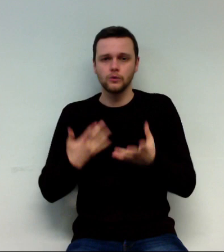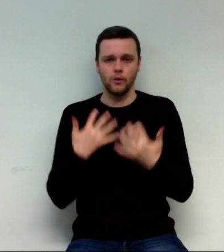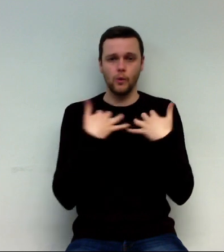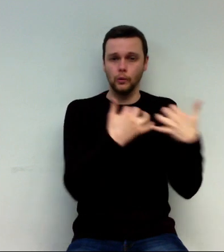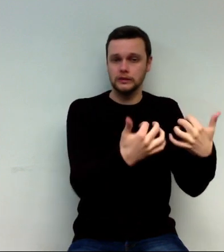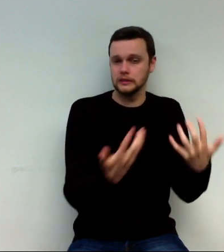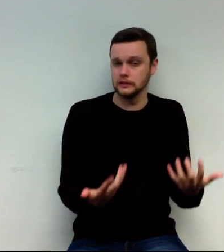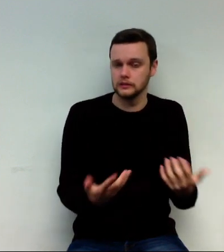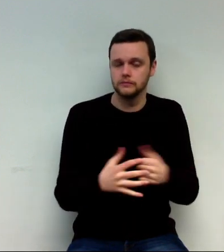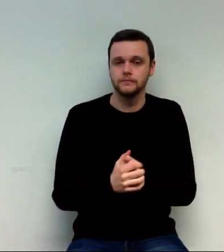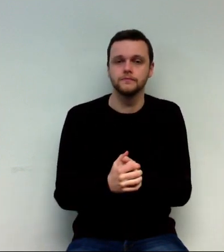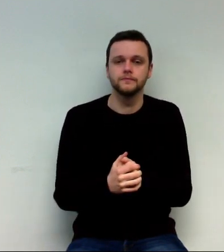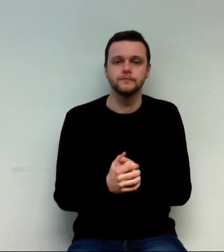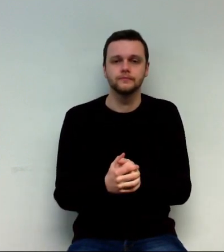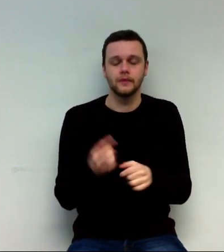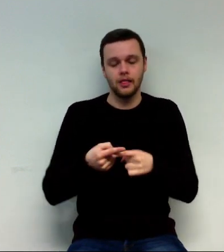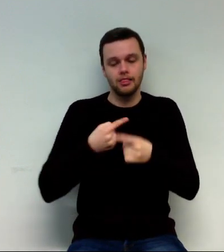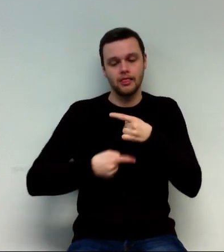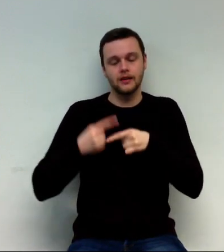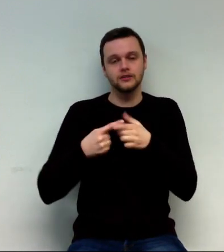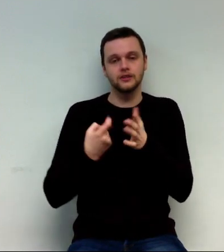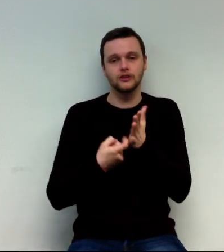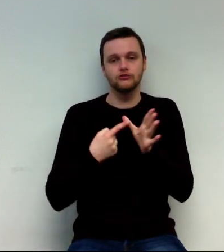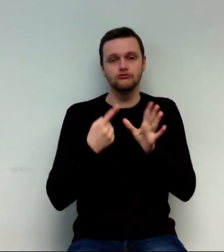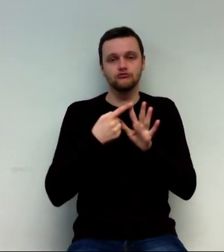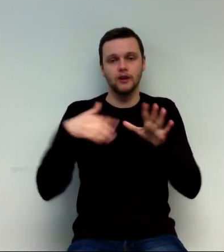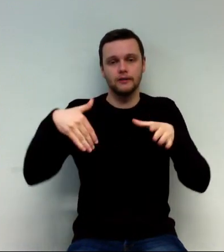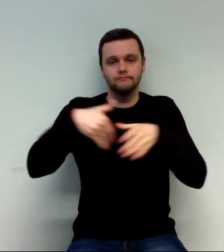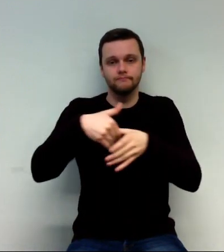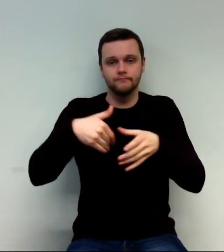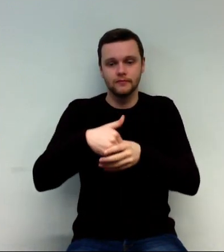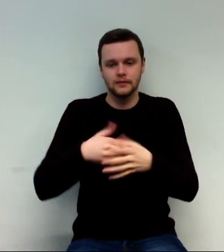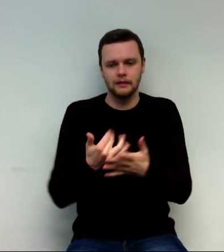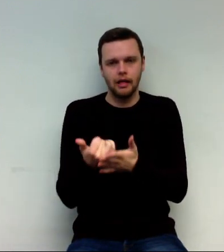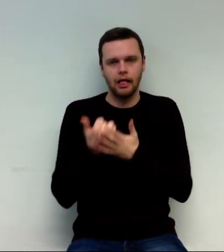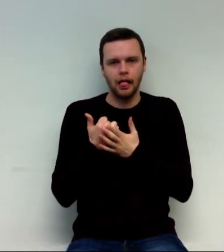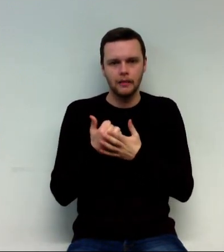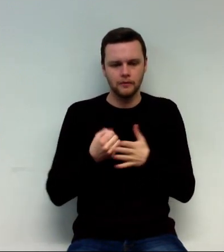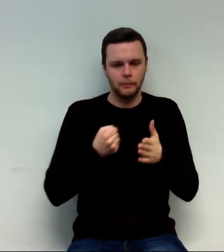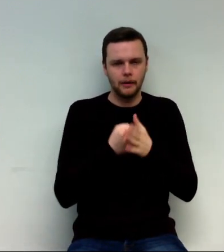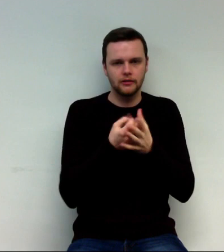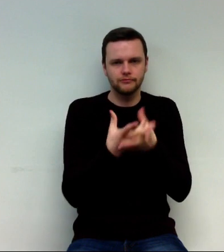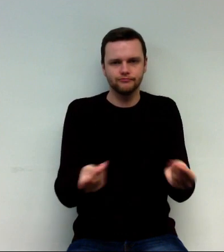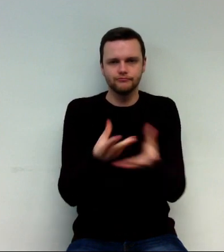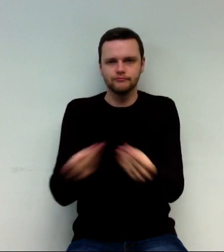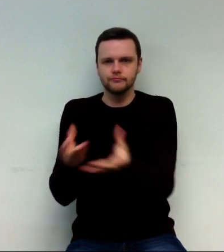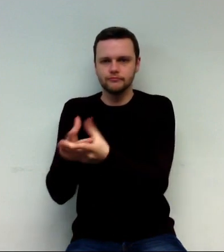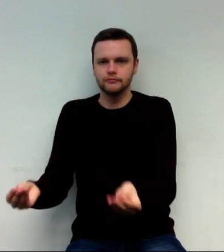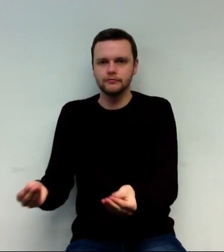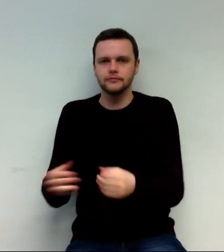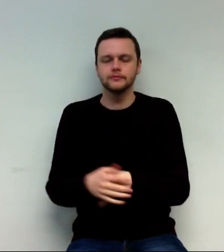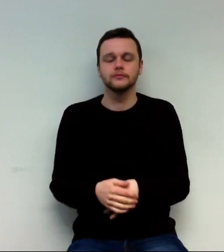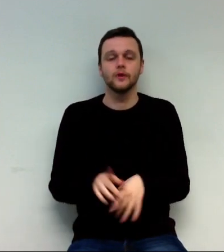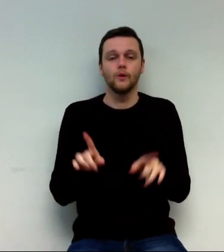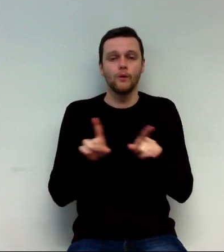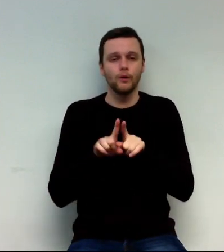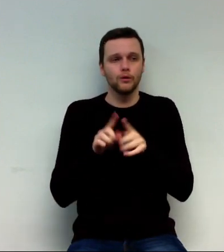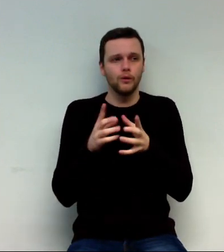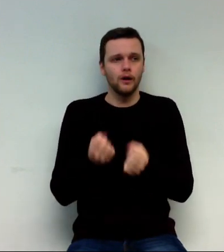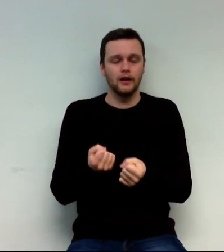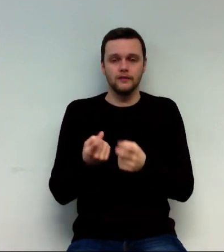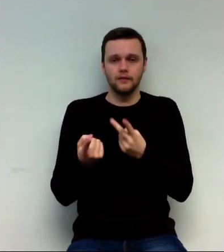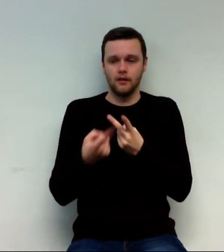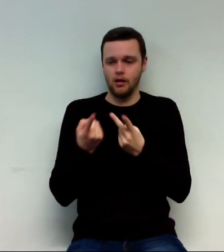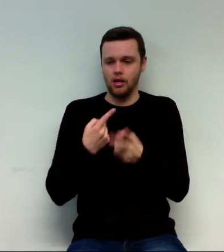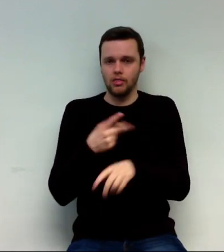And last year, Ray came on board to help us get rid of those barriers. And we also have some new team members who look